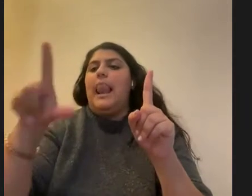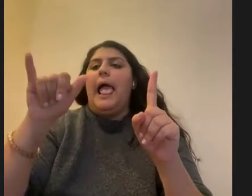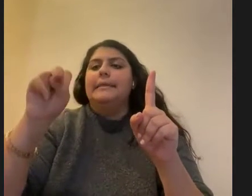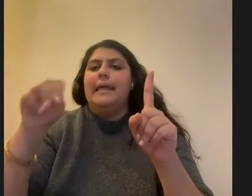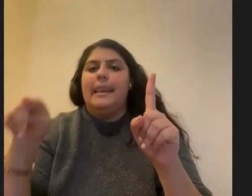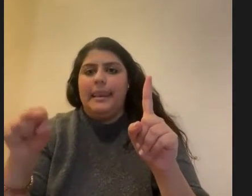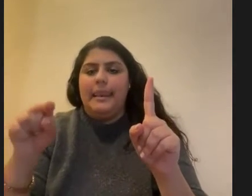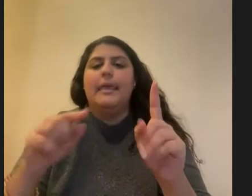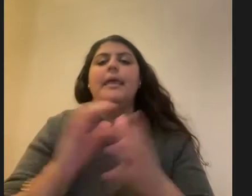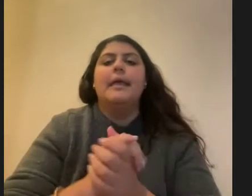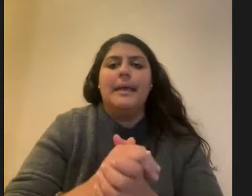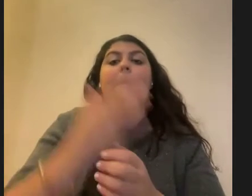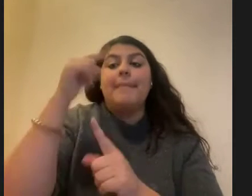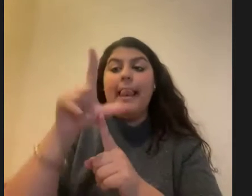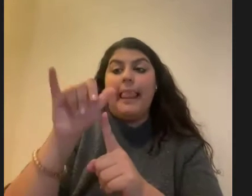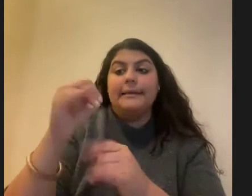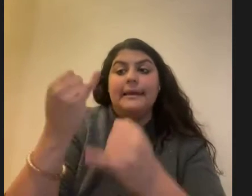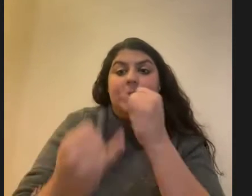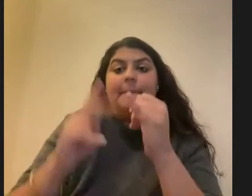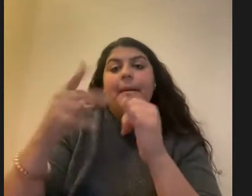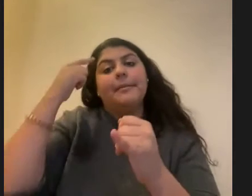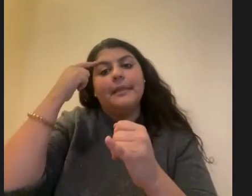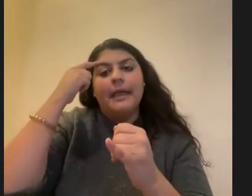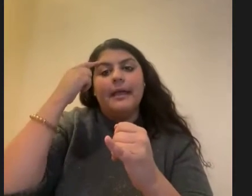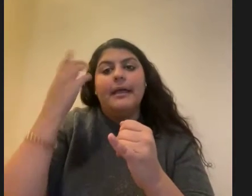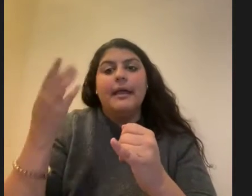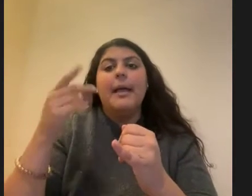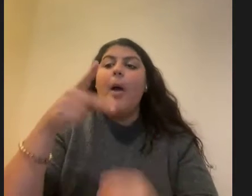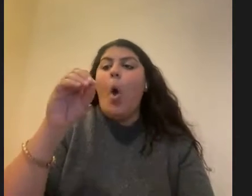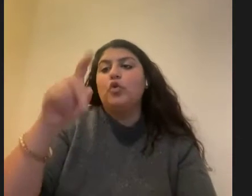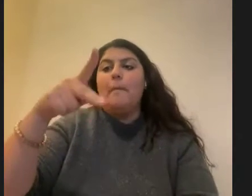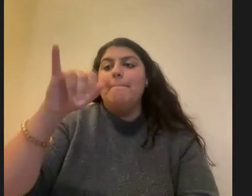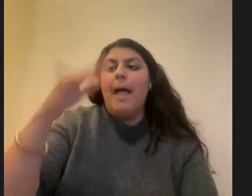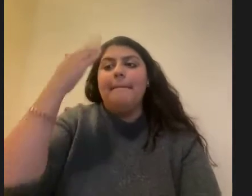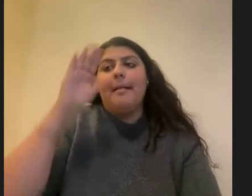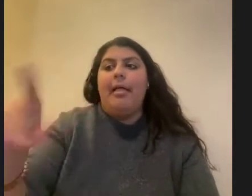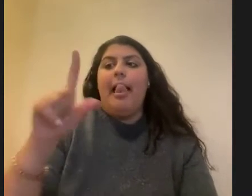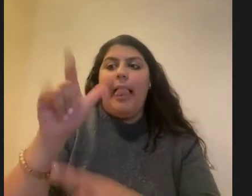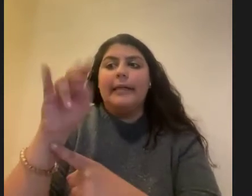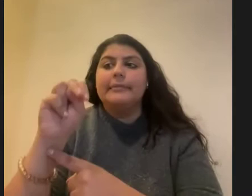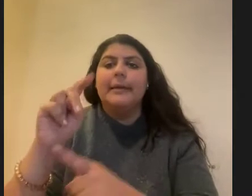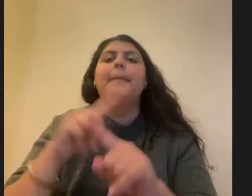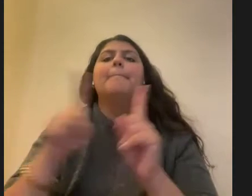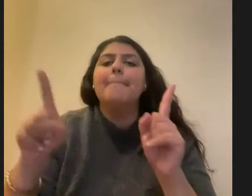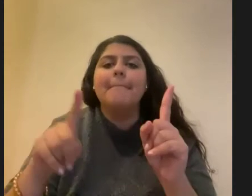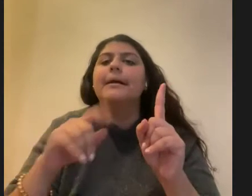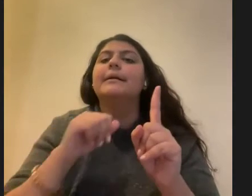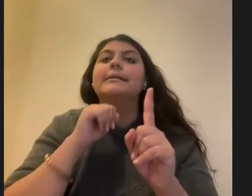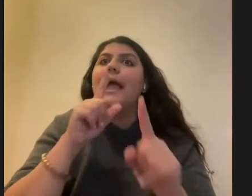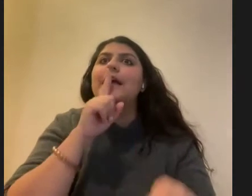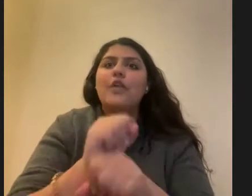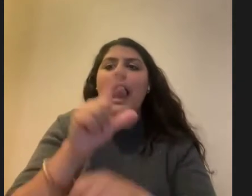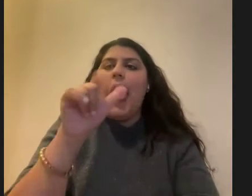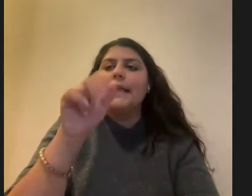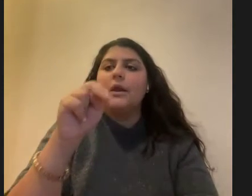it has a Latin ending, a lot of people thought that it would be octopi. But because it's not actually a Latin word, instead is